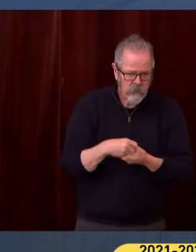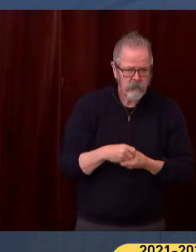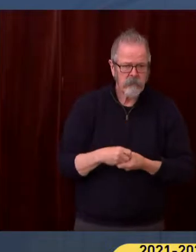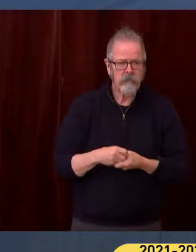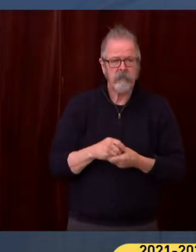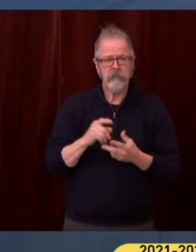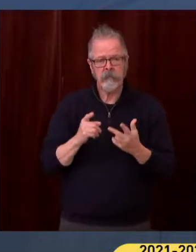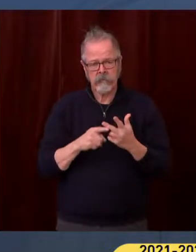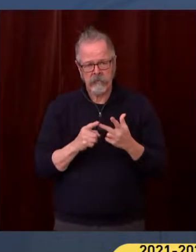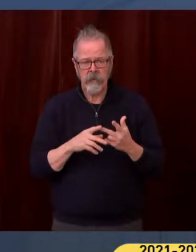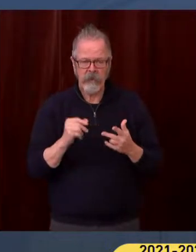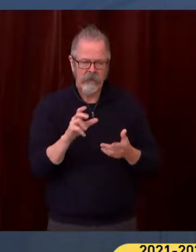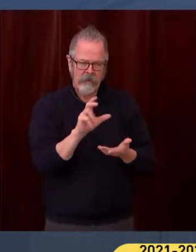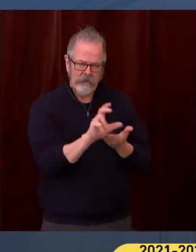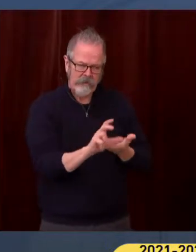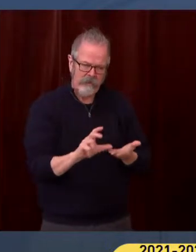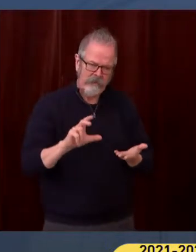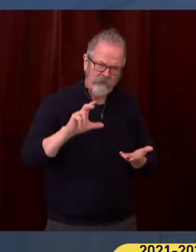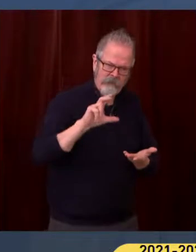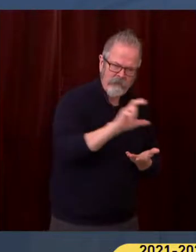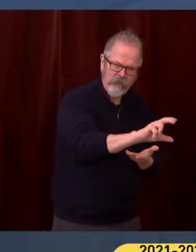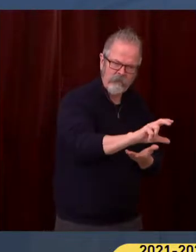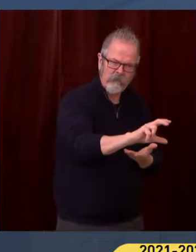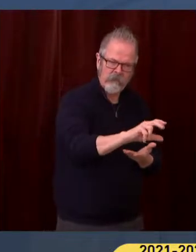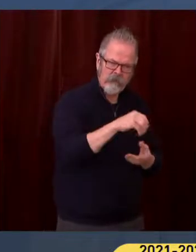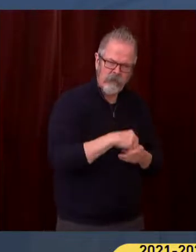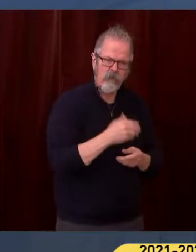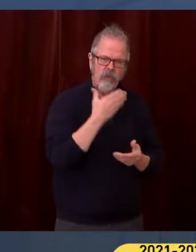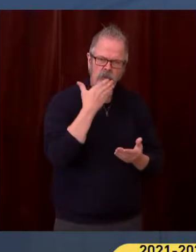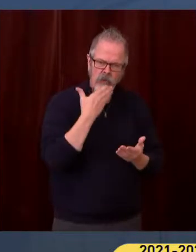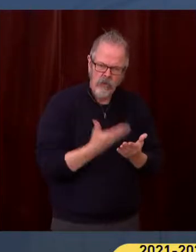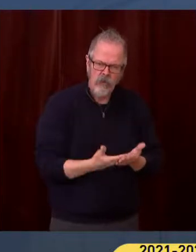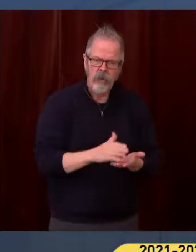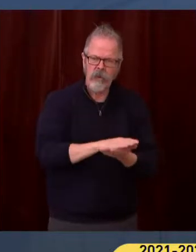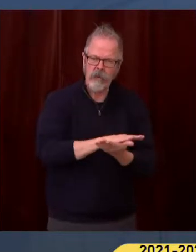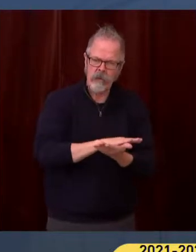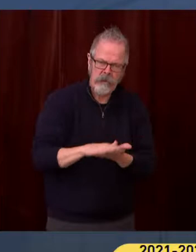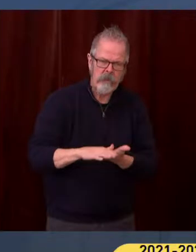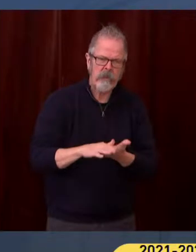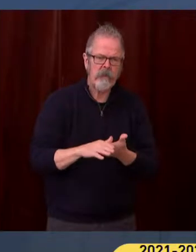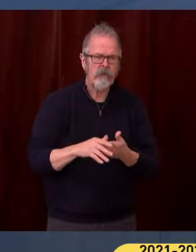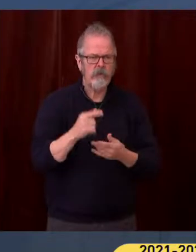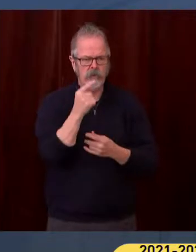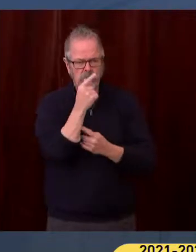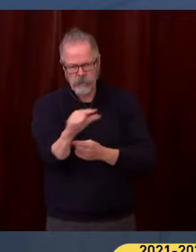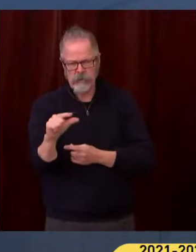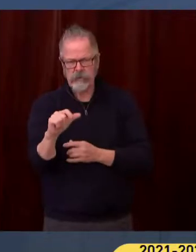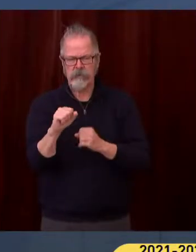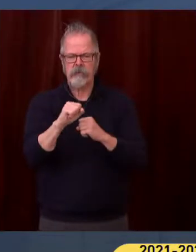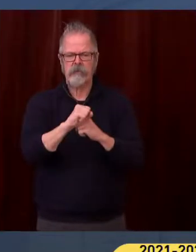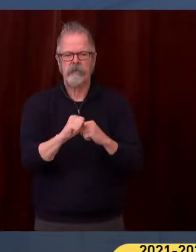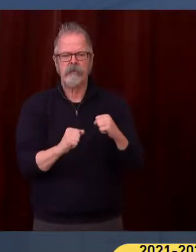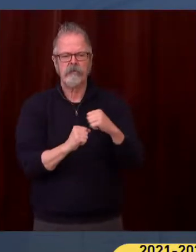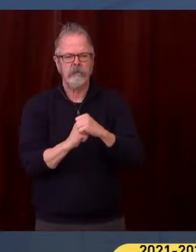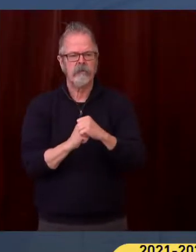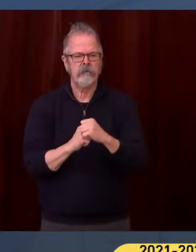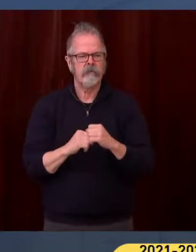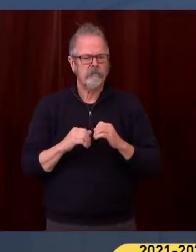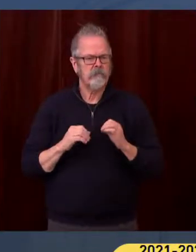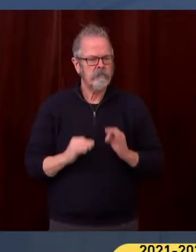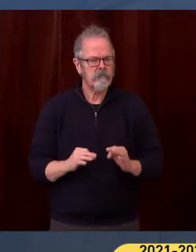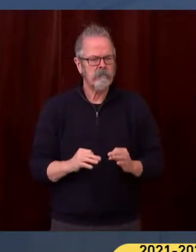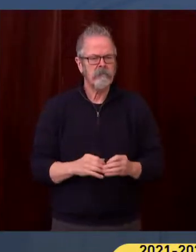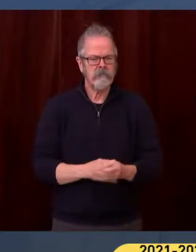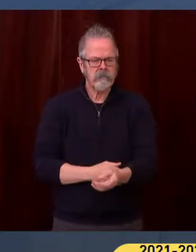recovery focused on just transition and green infrastructure. That these are core elements that allow us to